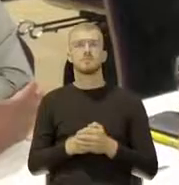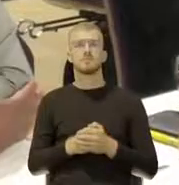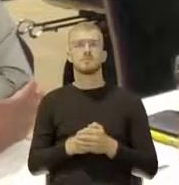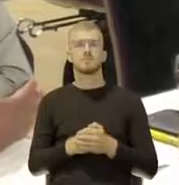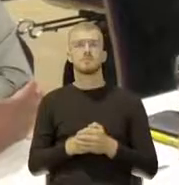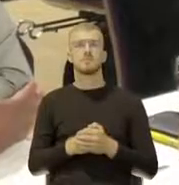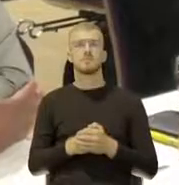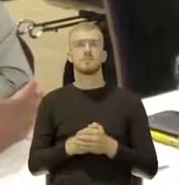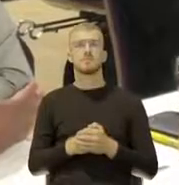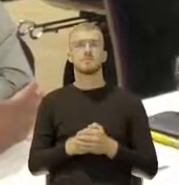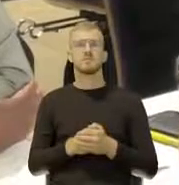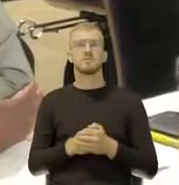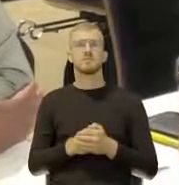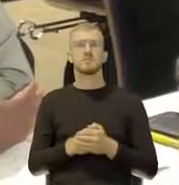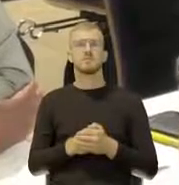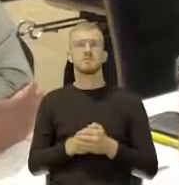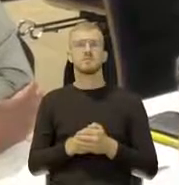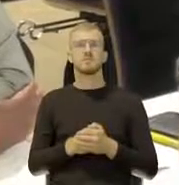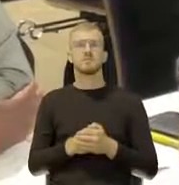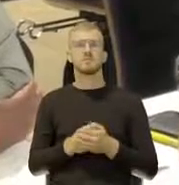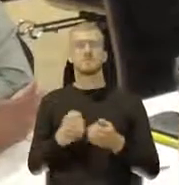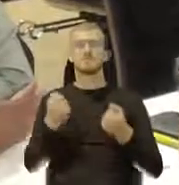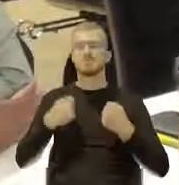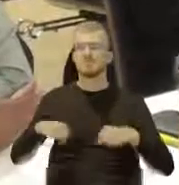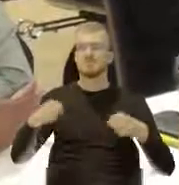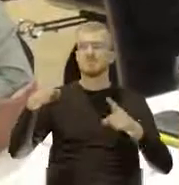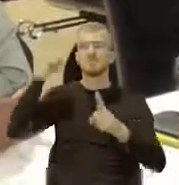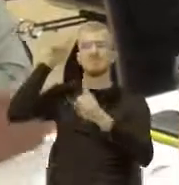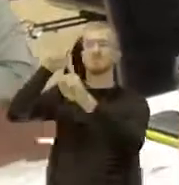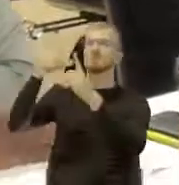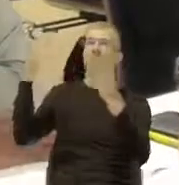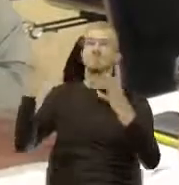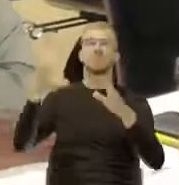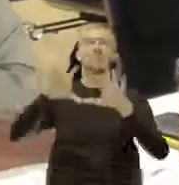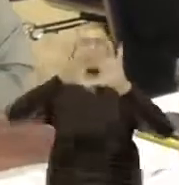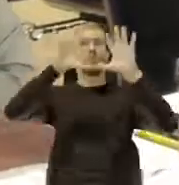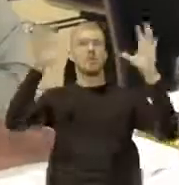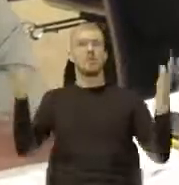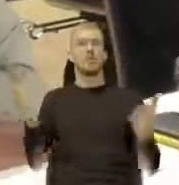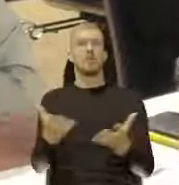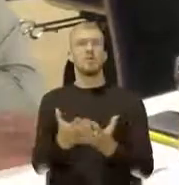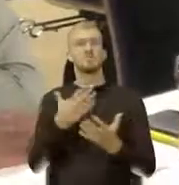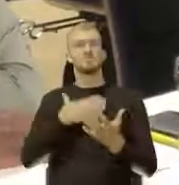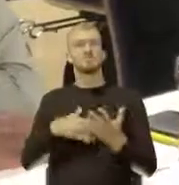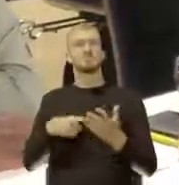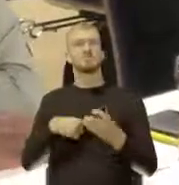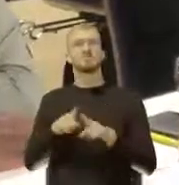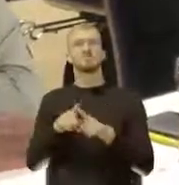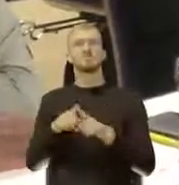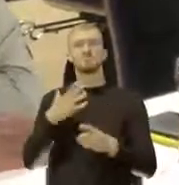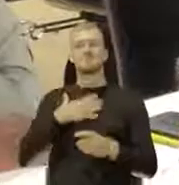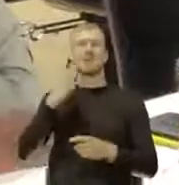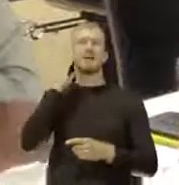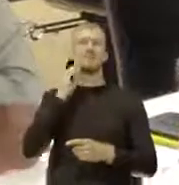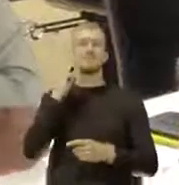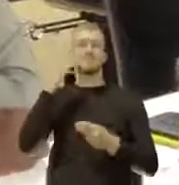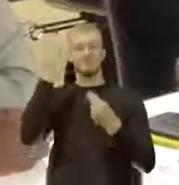experience with you from my Metropolitan Assembly, that is Kumasi in Ghana.